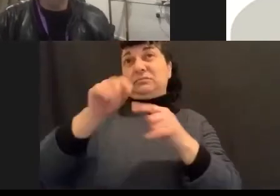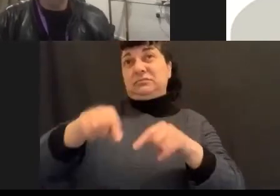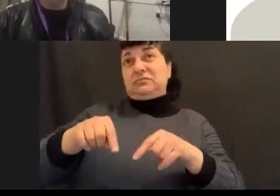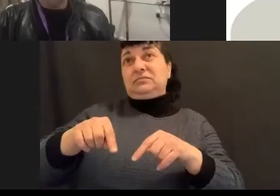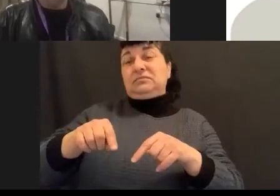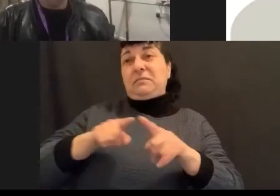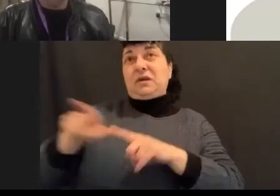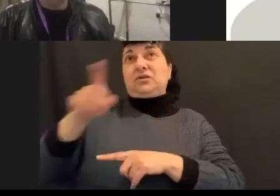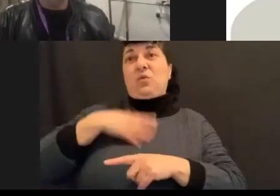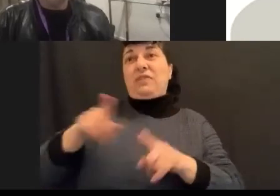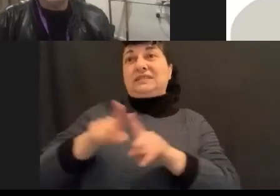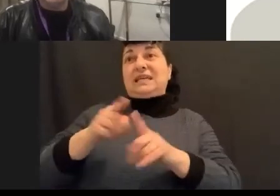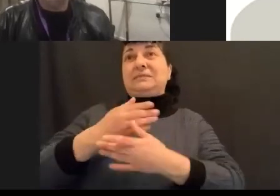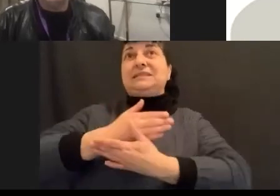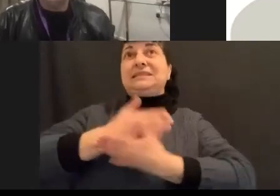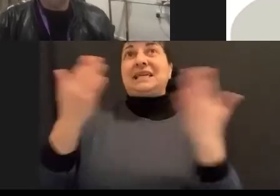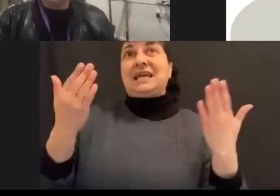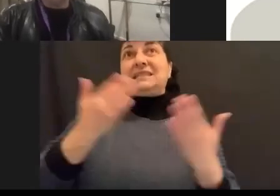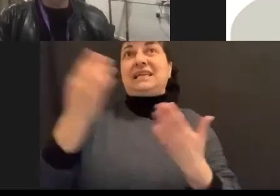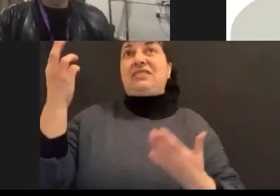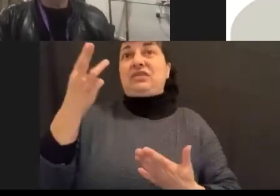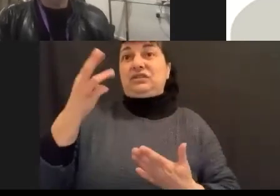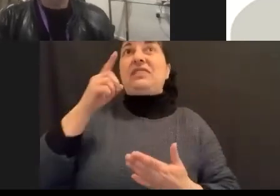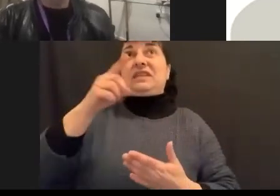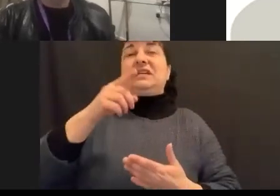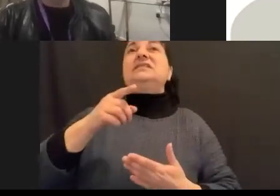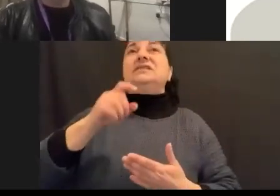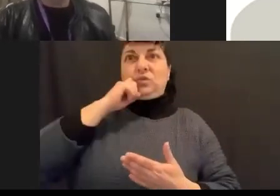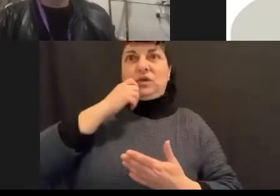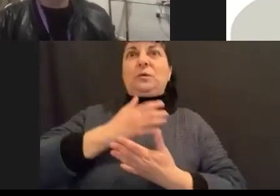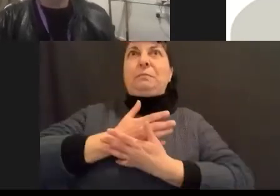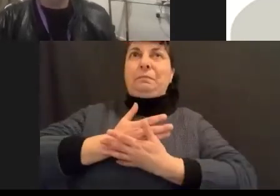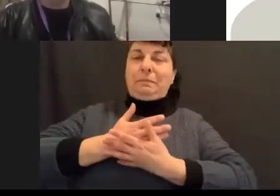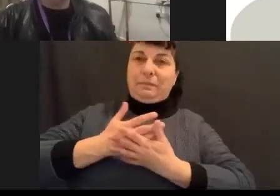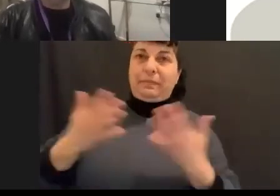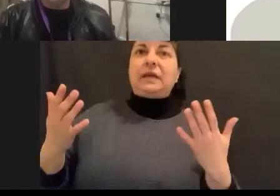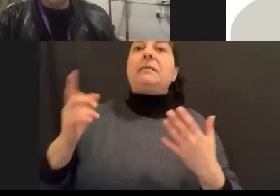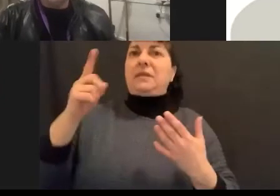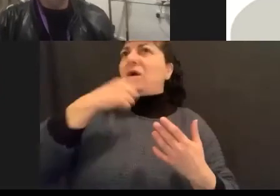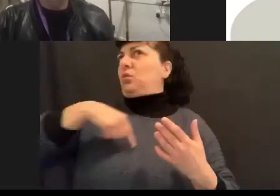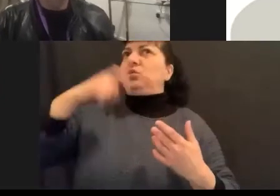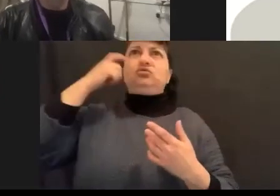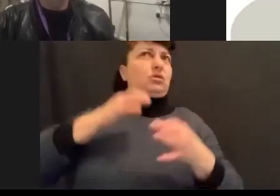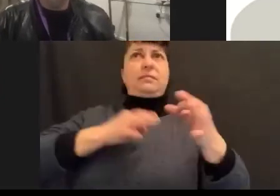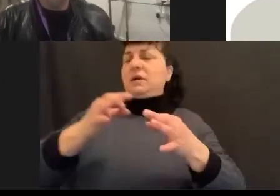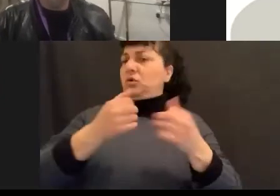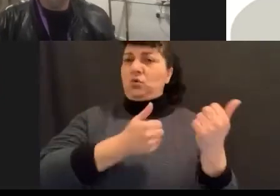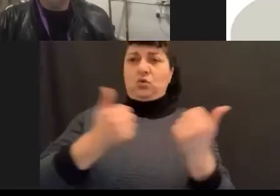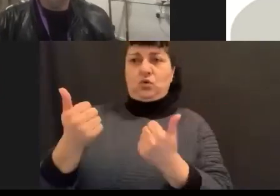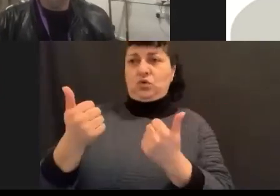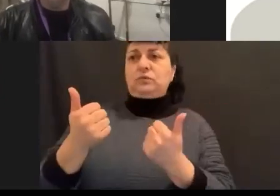testing. And so there will be a very big demand that is being planned for as best we can.